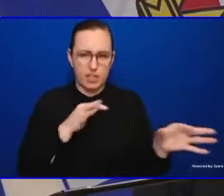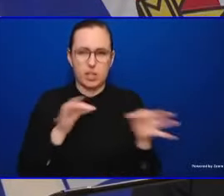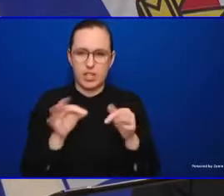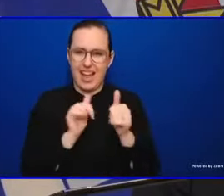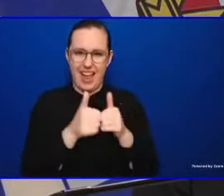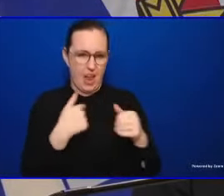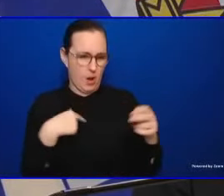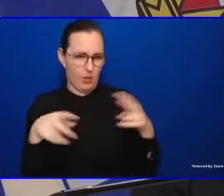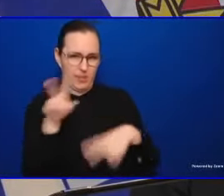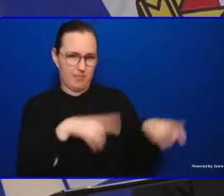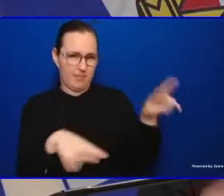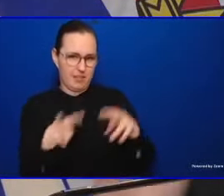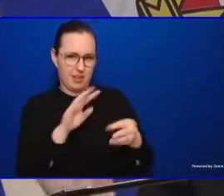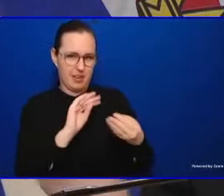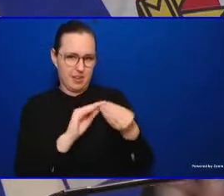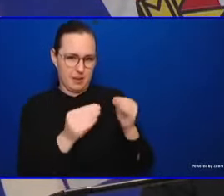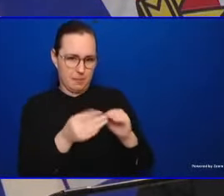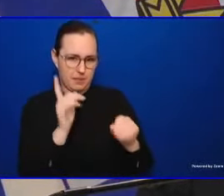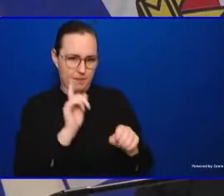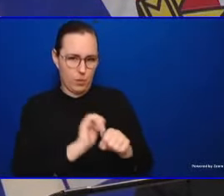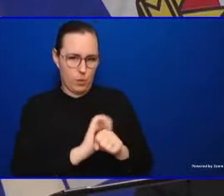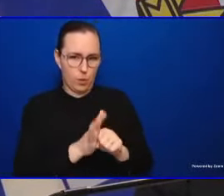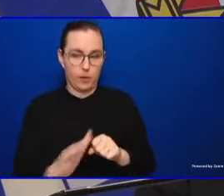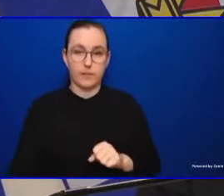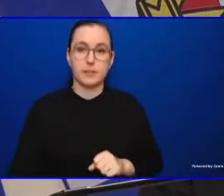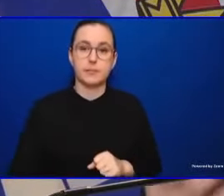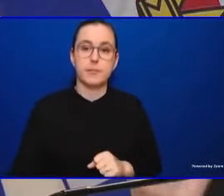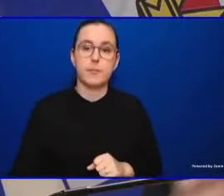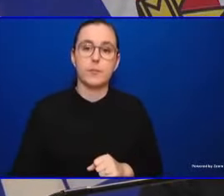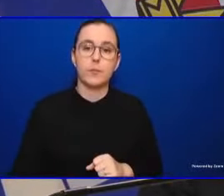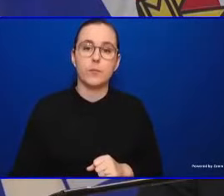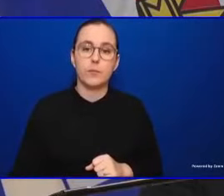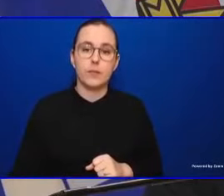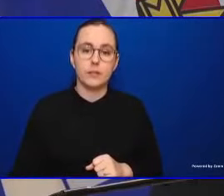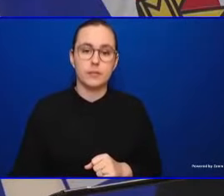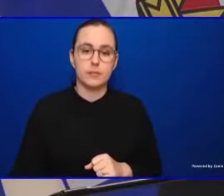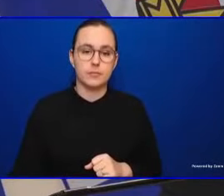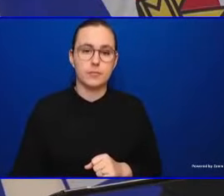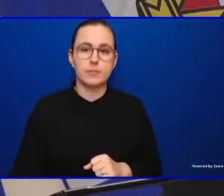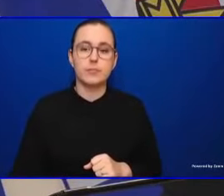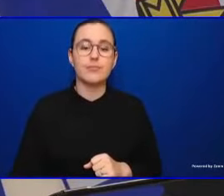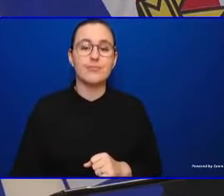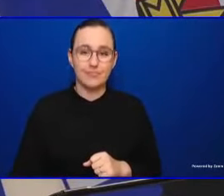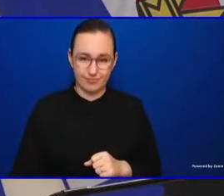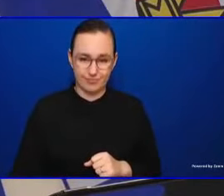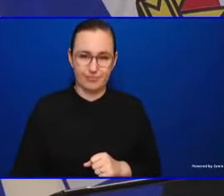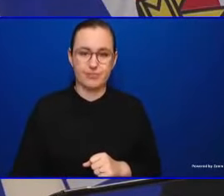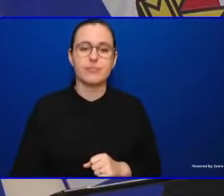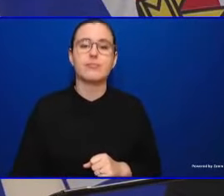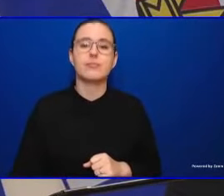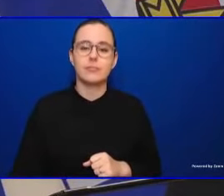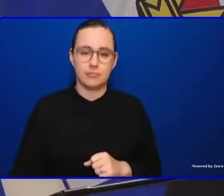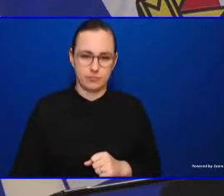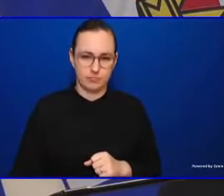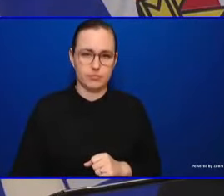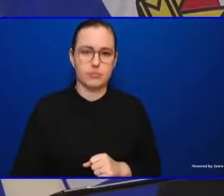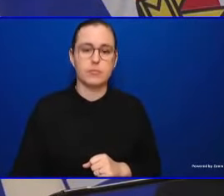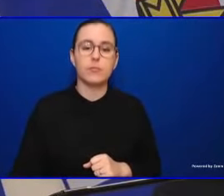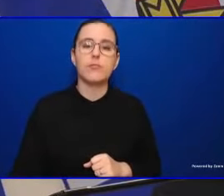and we are working through it, as are our colleagues across the country. And we had a discussion on our Chief Medical Officer of Health call about this very